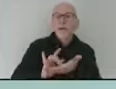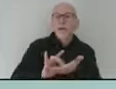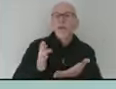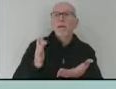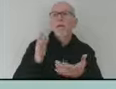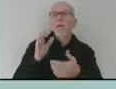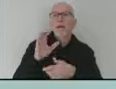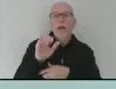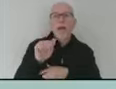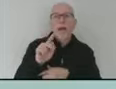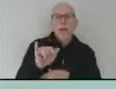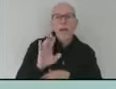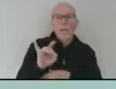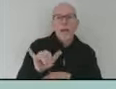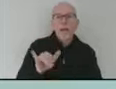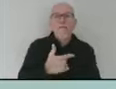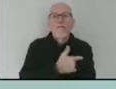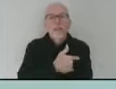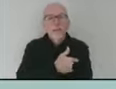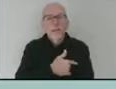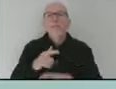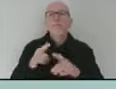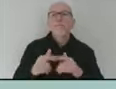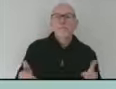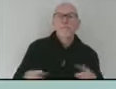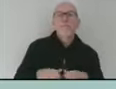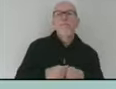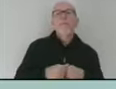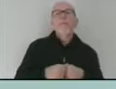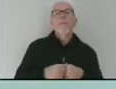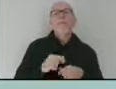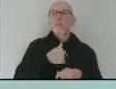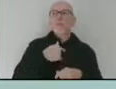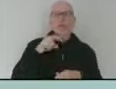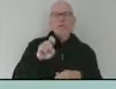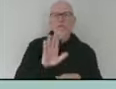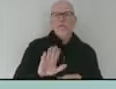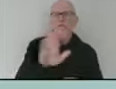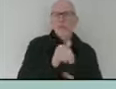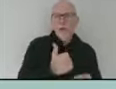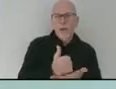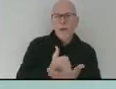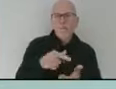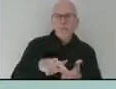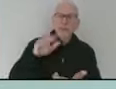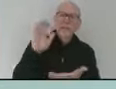preventive vaccines. But what we need is we need the community's help in stopping the spread of COVID.